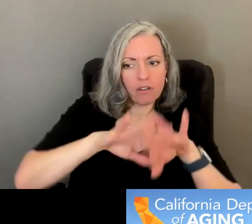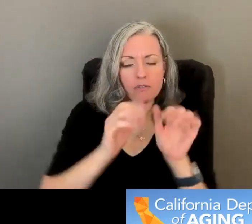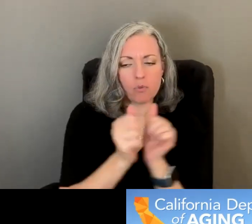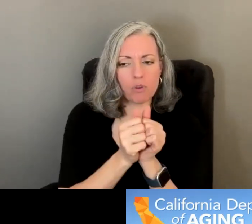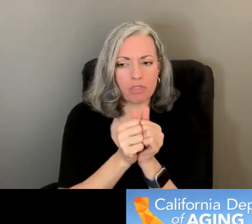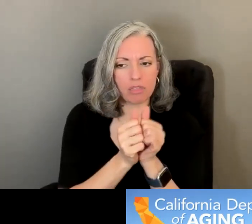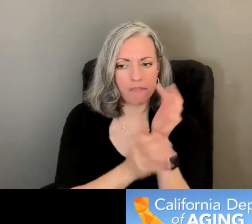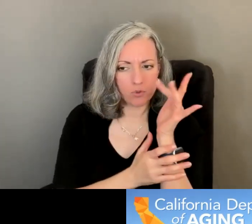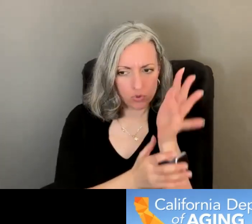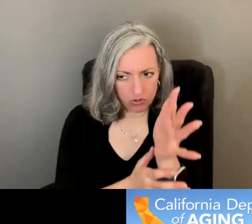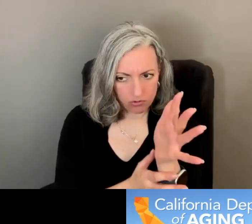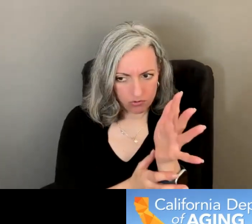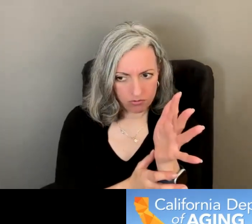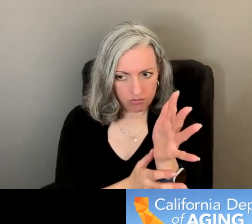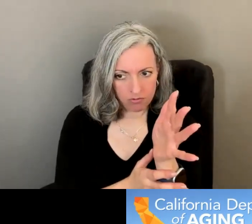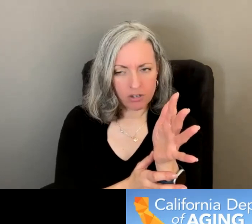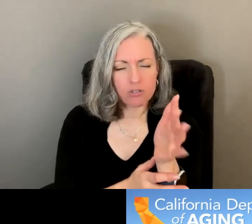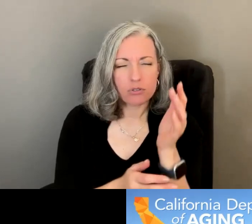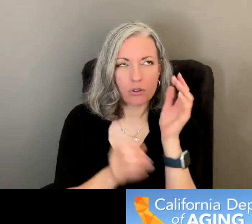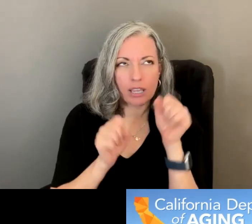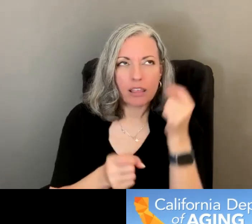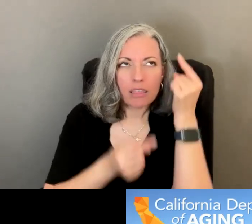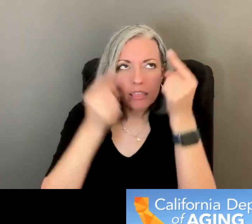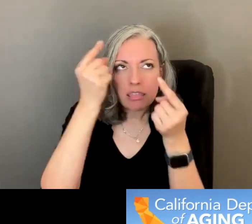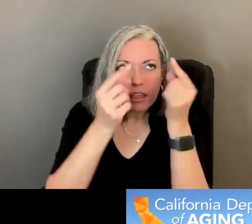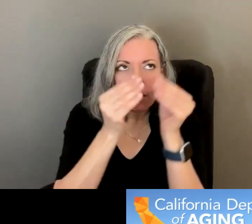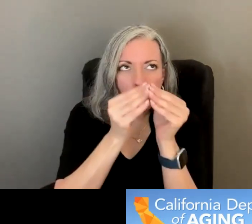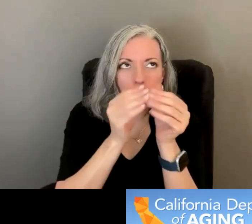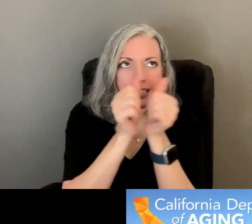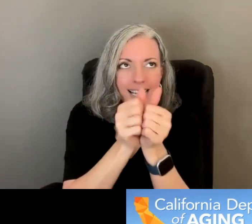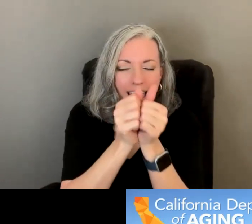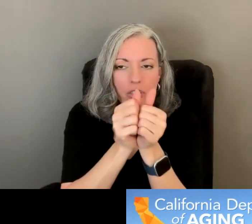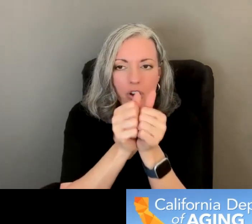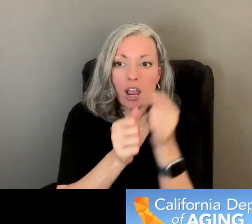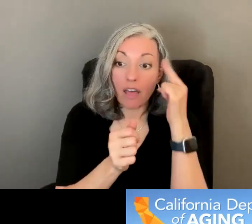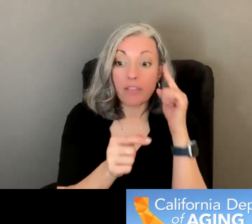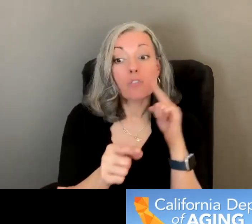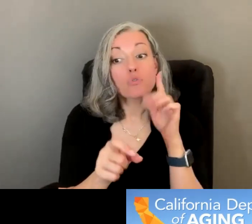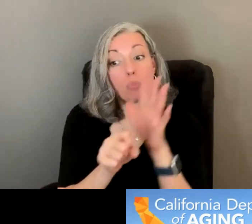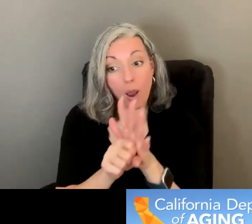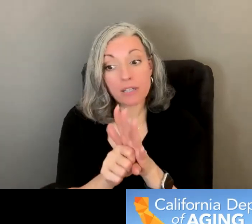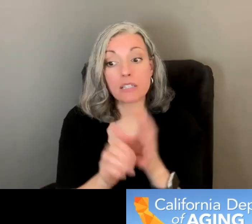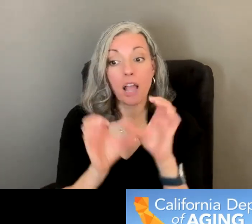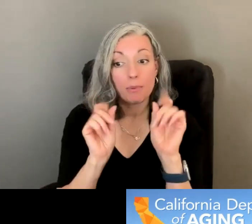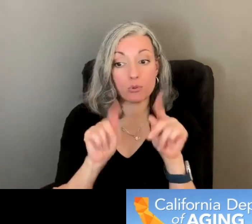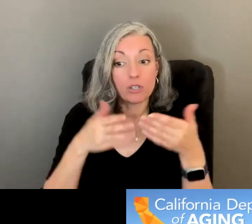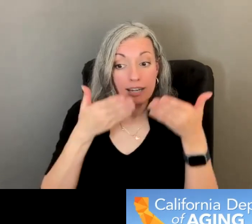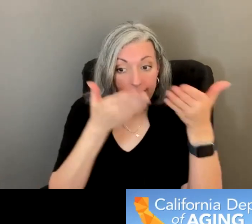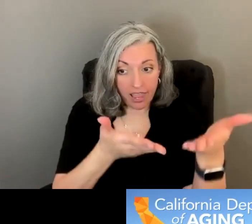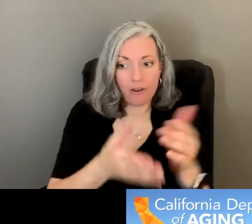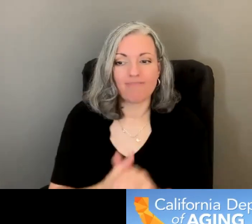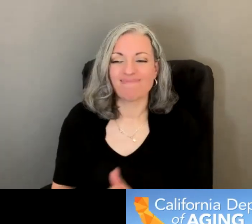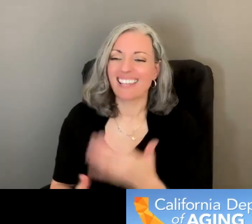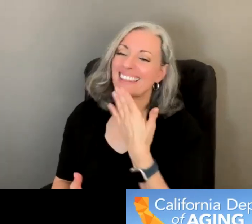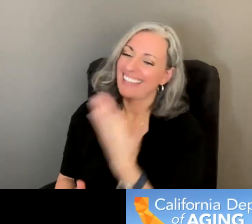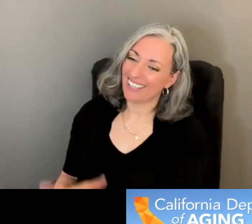forward. So yeah, let's brainstorm that idea a little bit more together. But I think there's a lot of promise and opportunity there. Great, thank